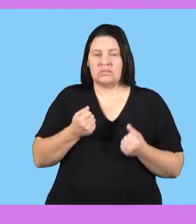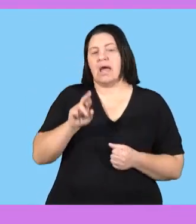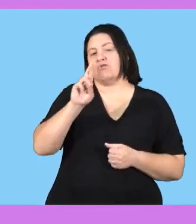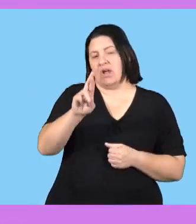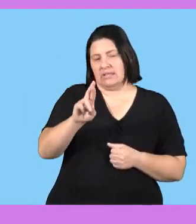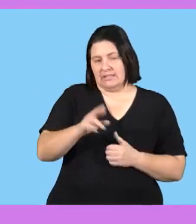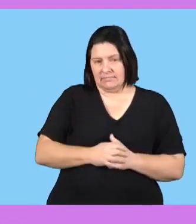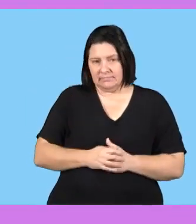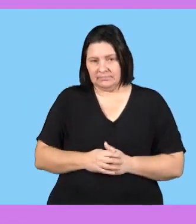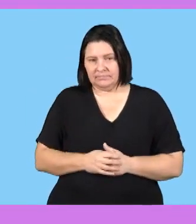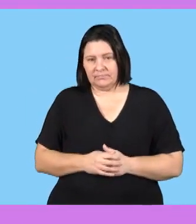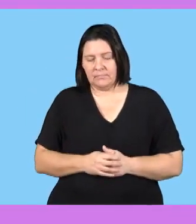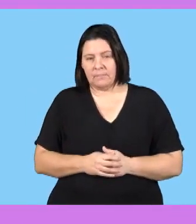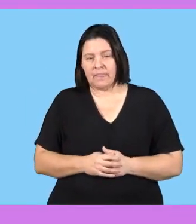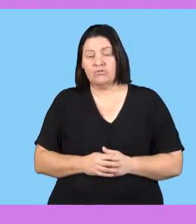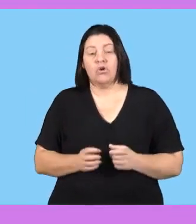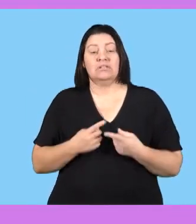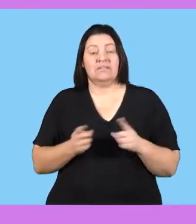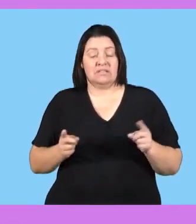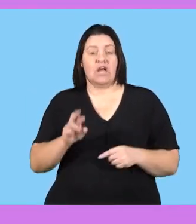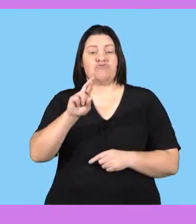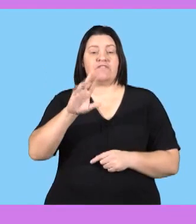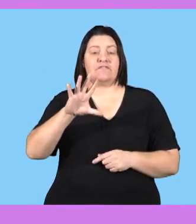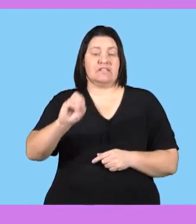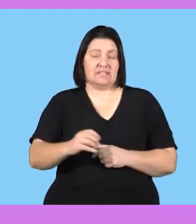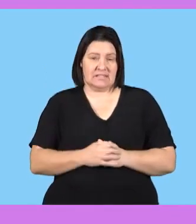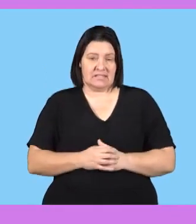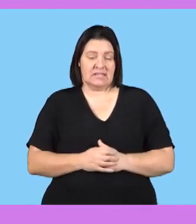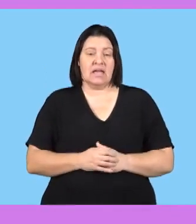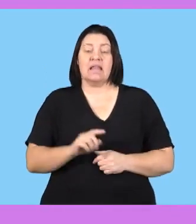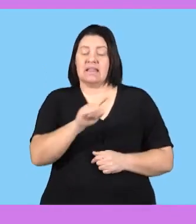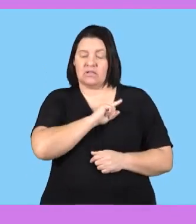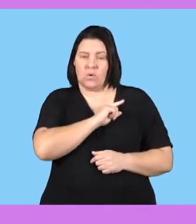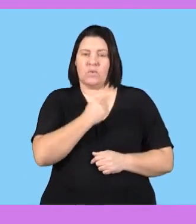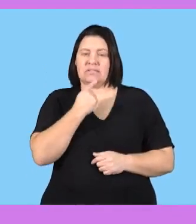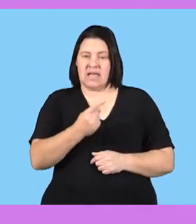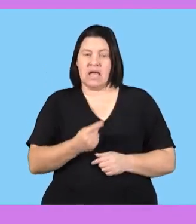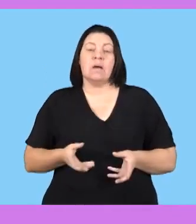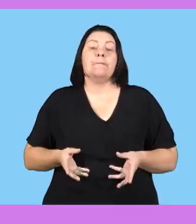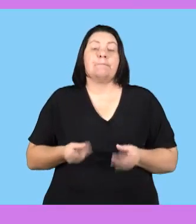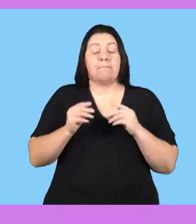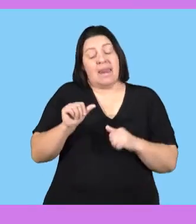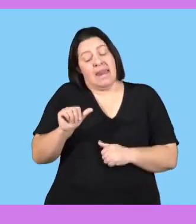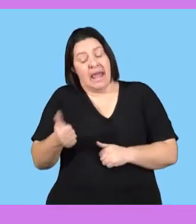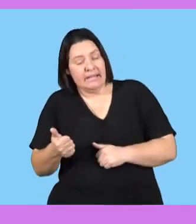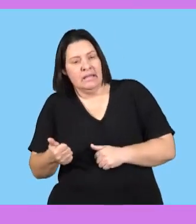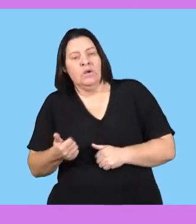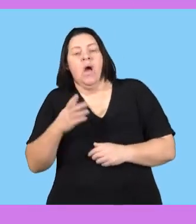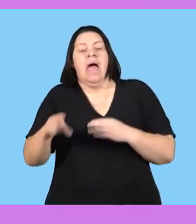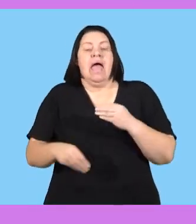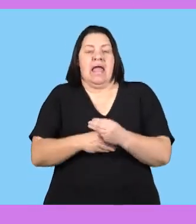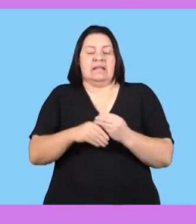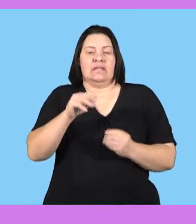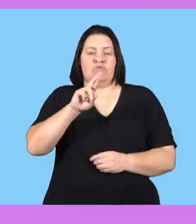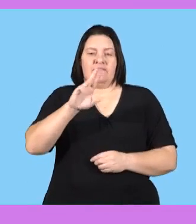cost is in rands. So because the difference is 50 rands, therefore we say to get the next one,